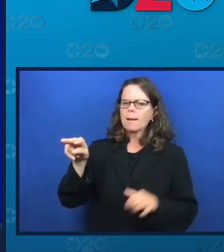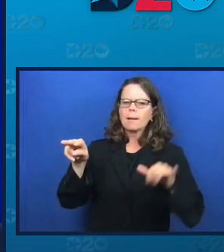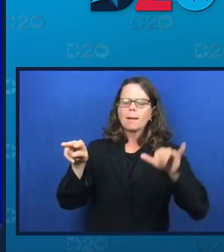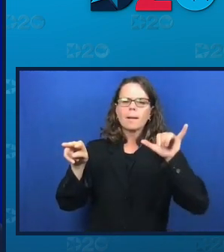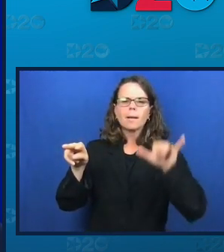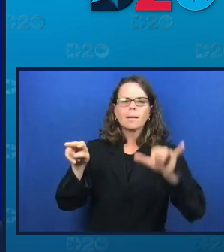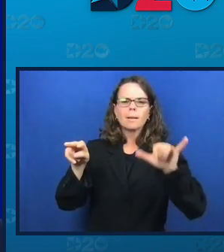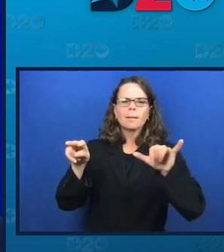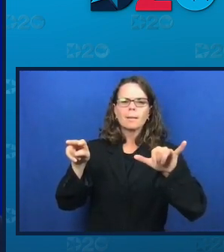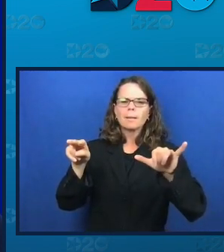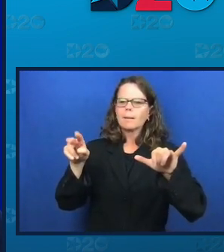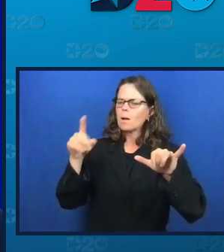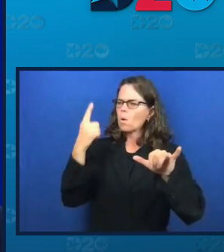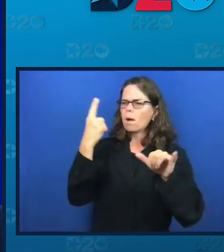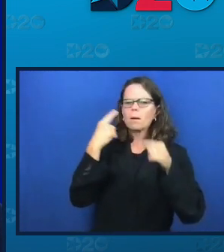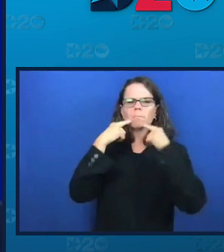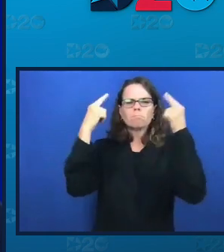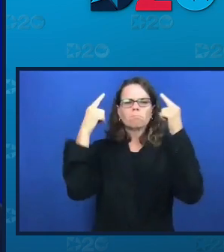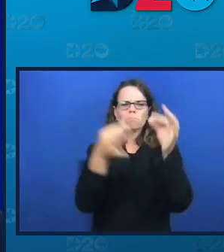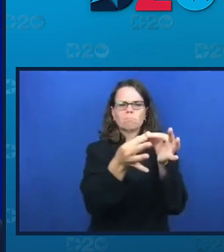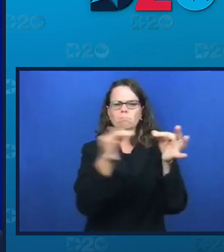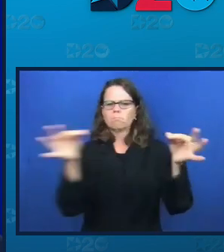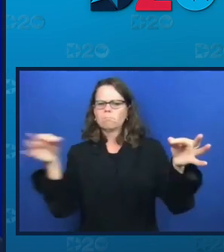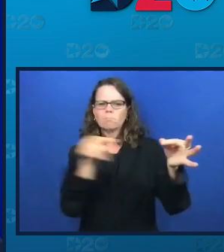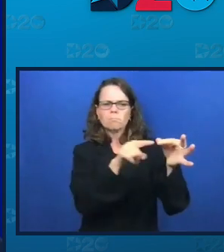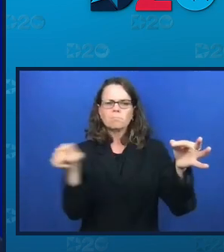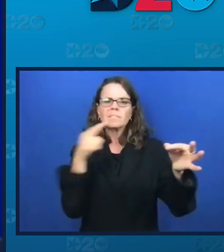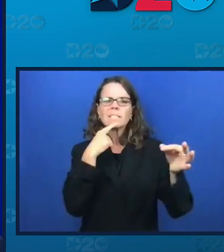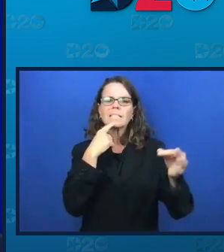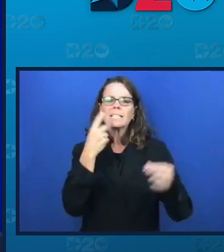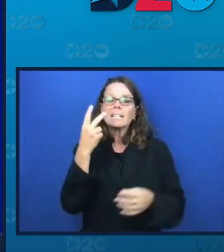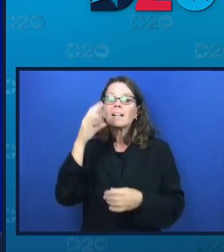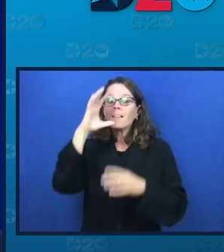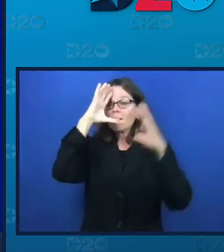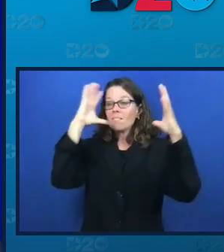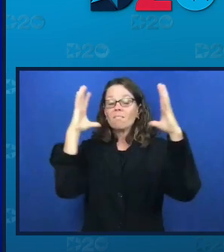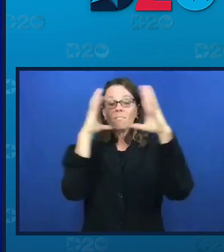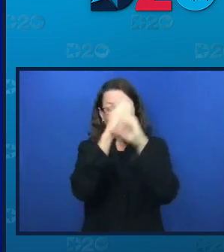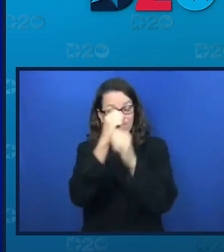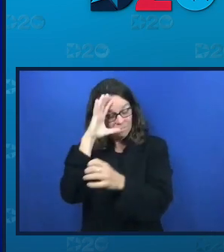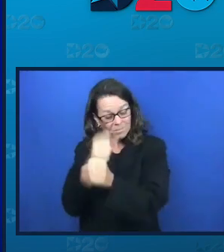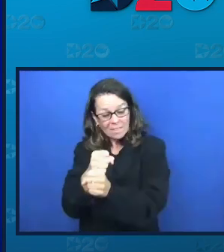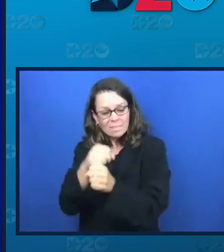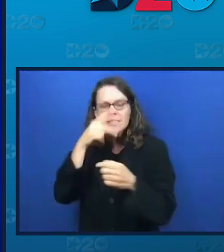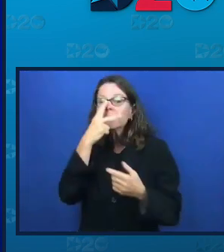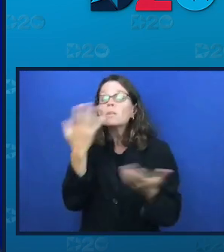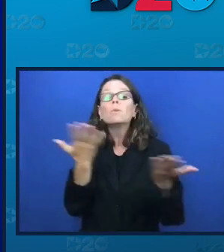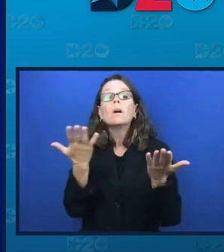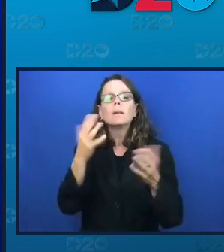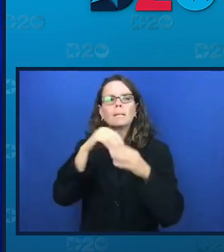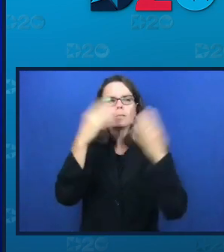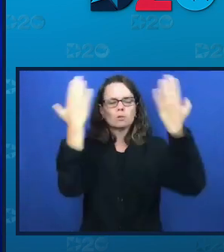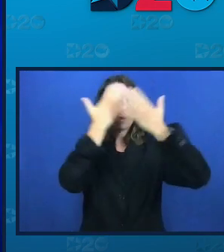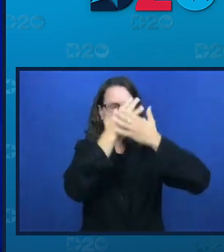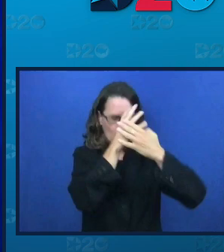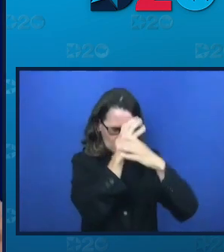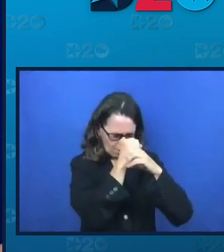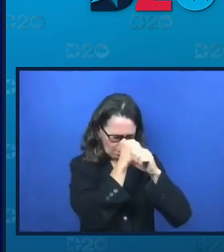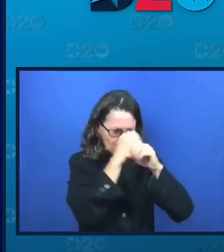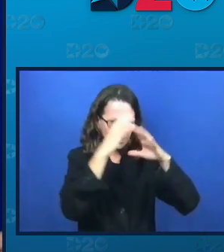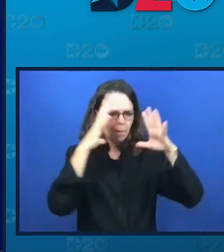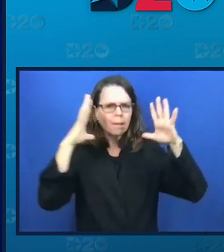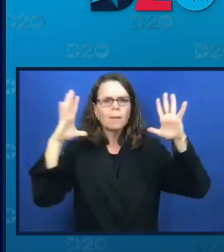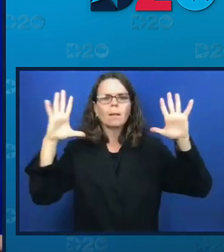dark. I find the one thing it gives me, and I'm not trying to proselytize, I'm not trying to convince you